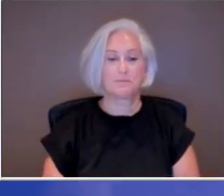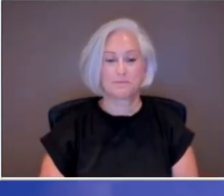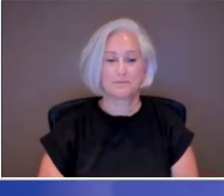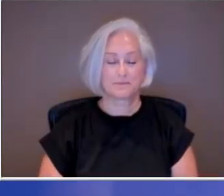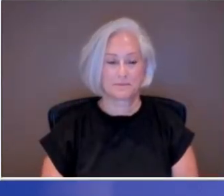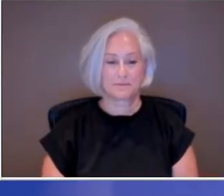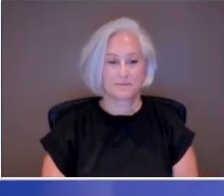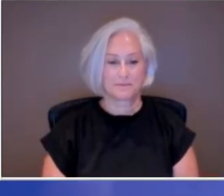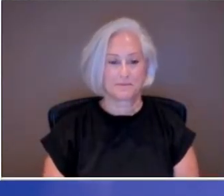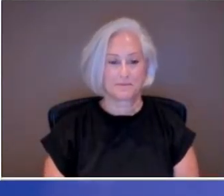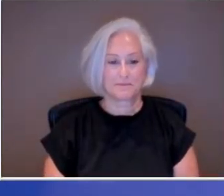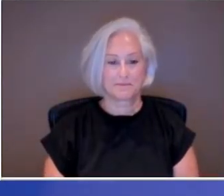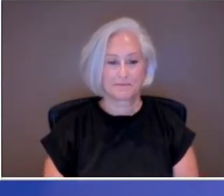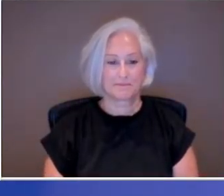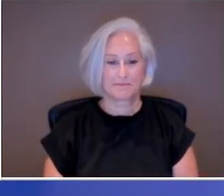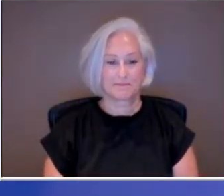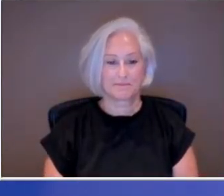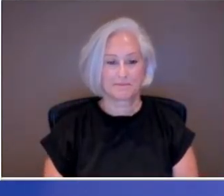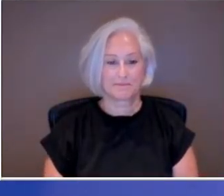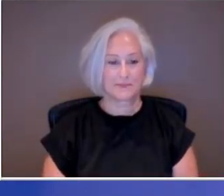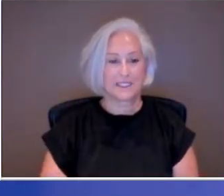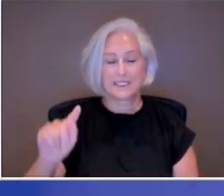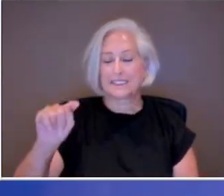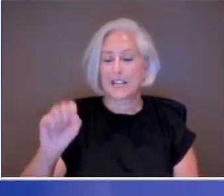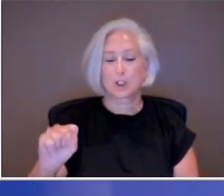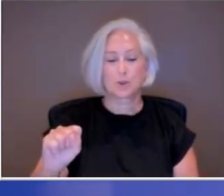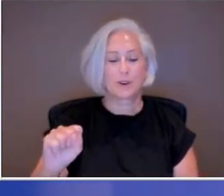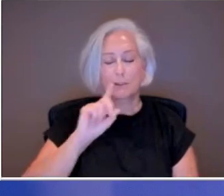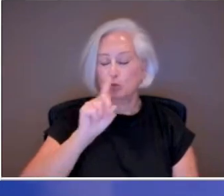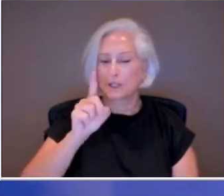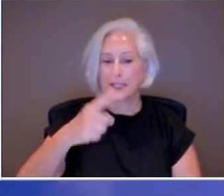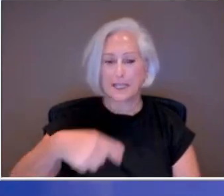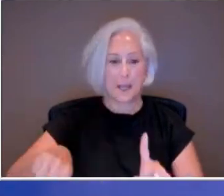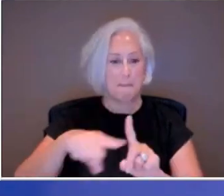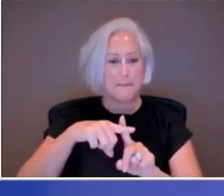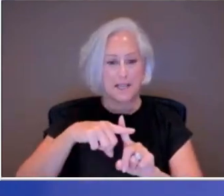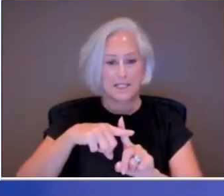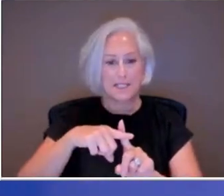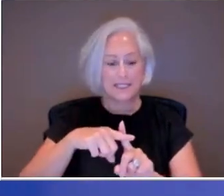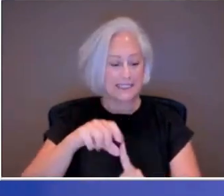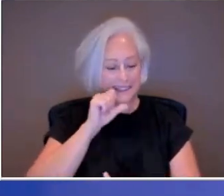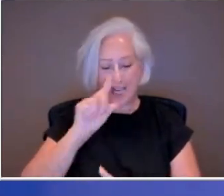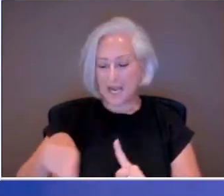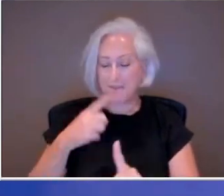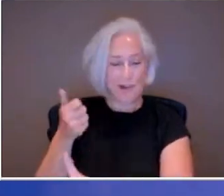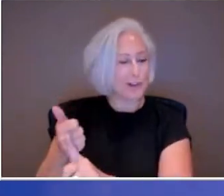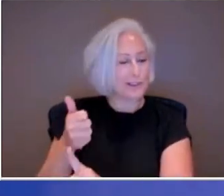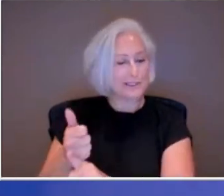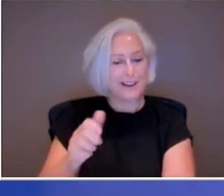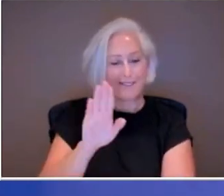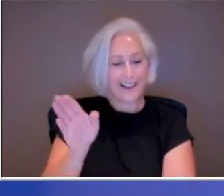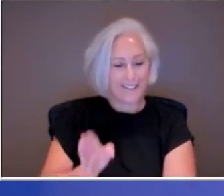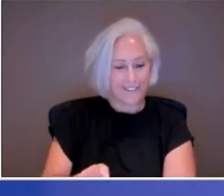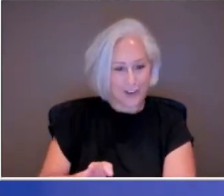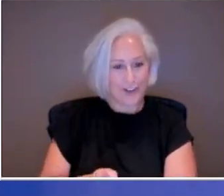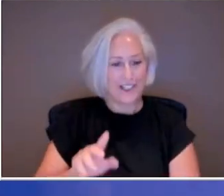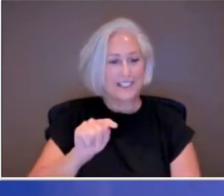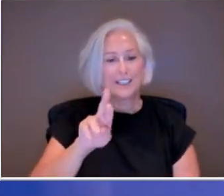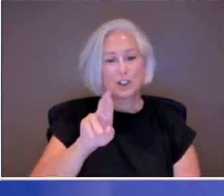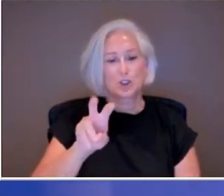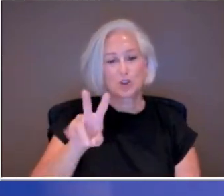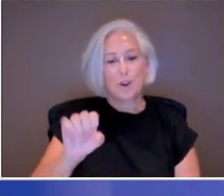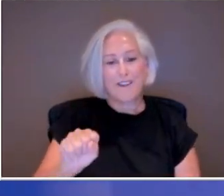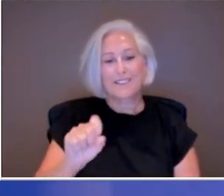And she has been nothing but a positive. She doesn't make any of it about herself. And Travis seems like he's his happiest,